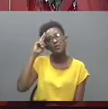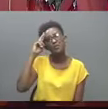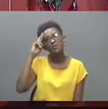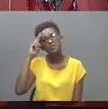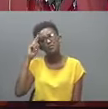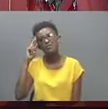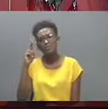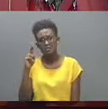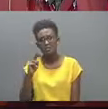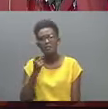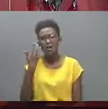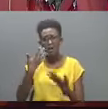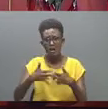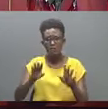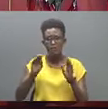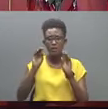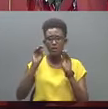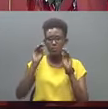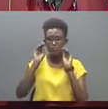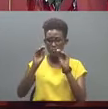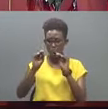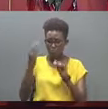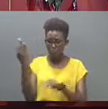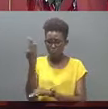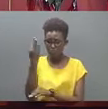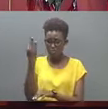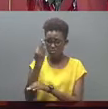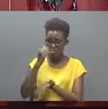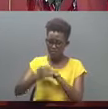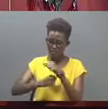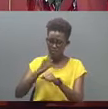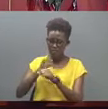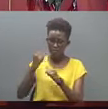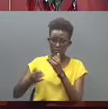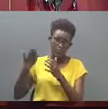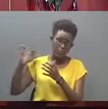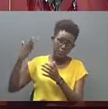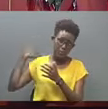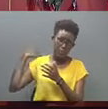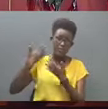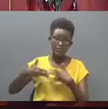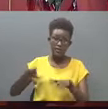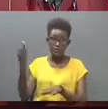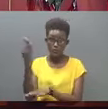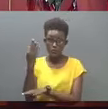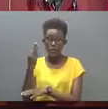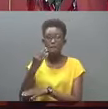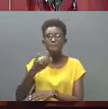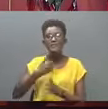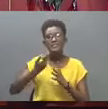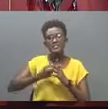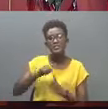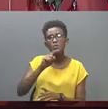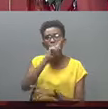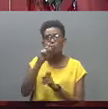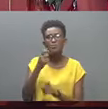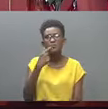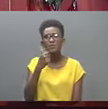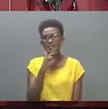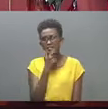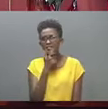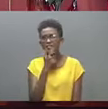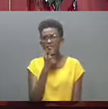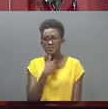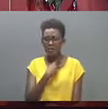know, after preaching for some years, ndibuka nyuma yo kubwiriza imyaka myinshi, I began to question myself. Natangiye